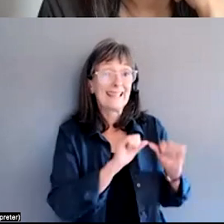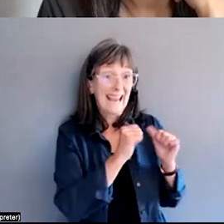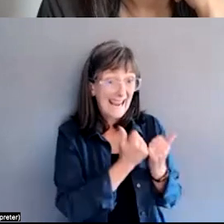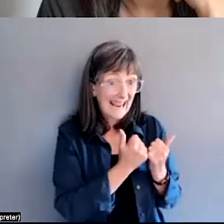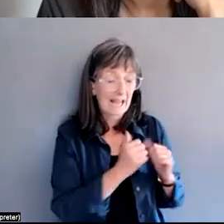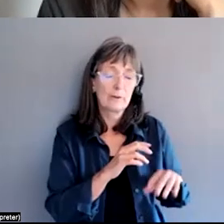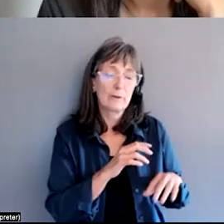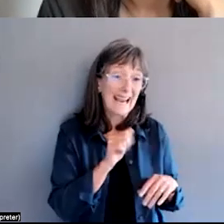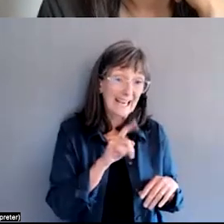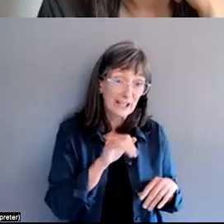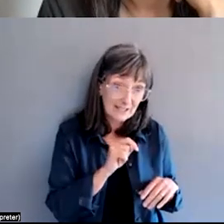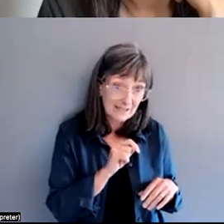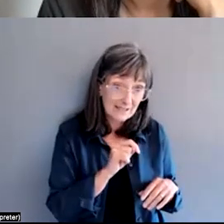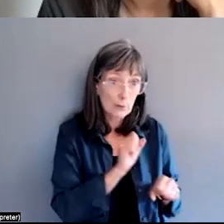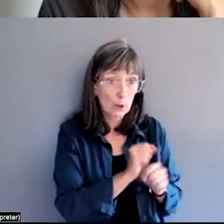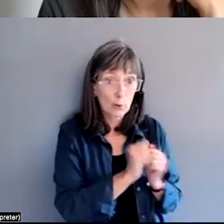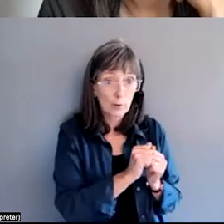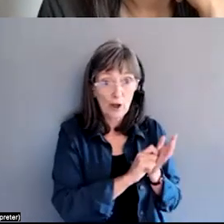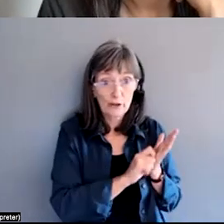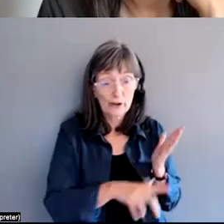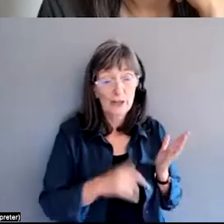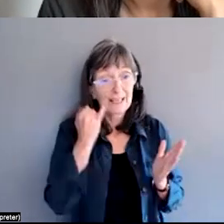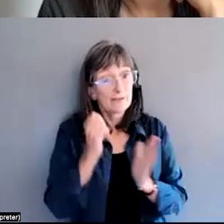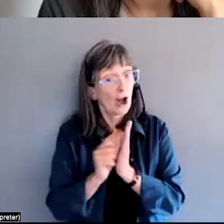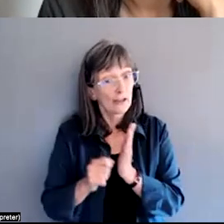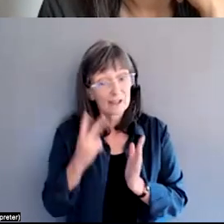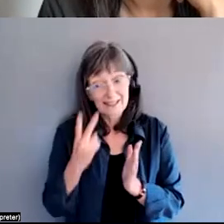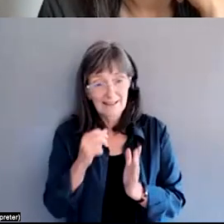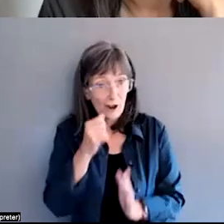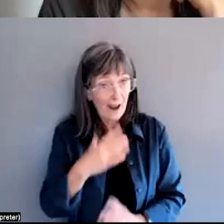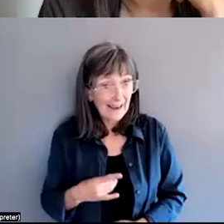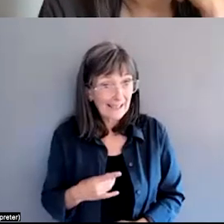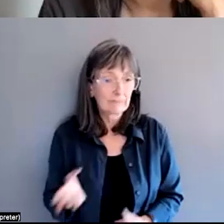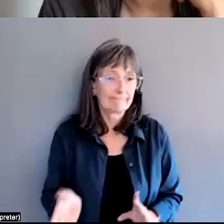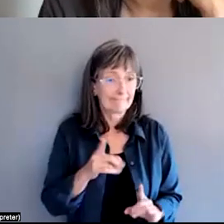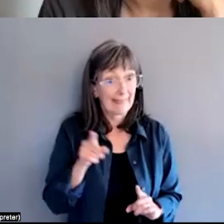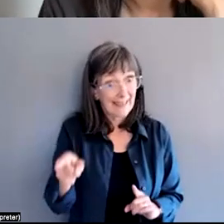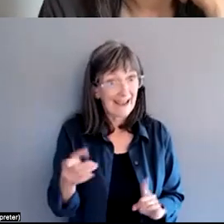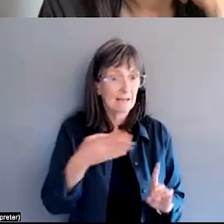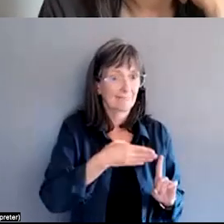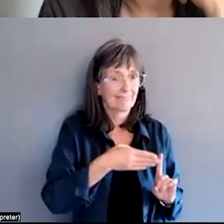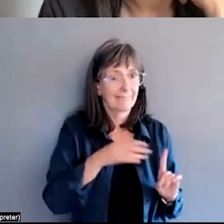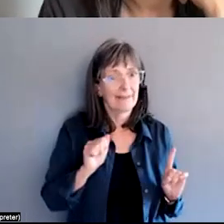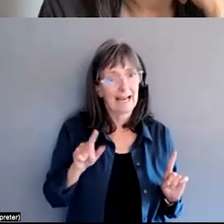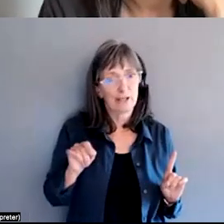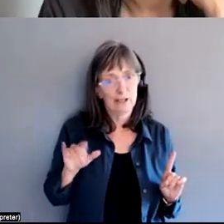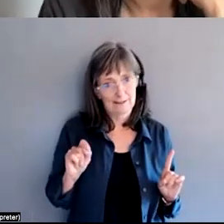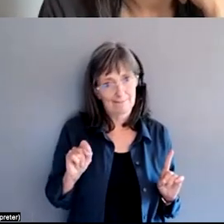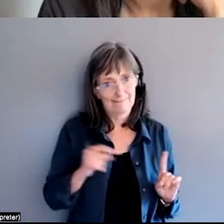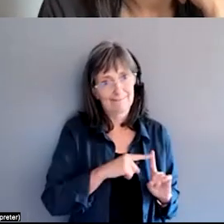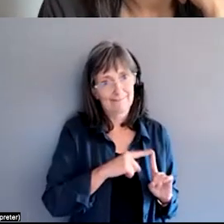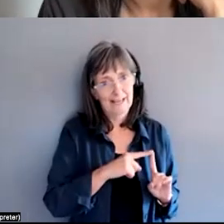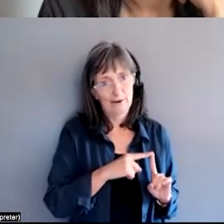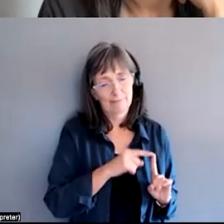So if the author has seen it and doesn't like it, they're going to sometimes go to their agent. We're going to have the agent weigh in, because also, and if